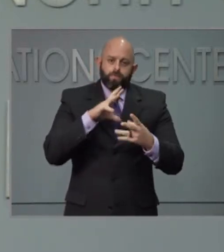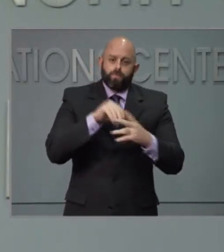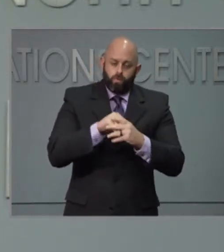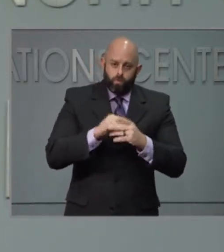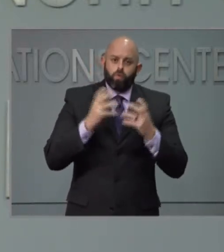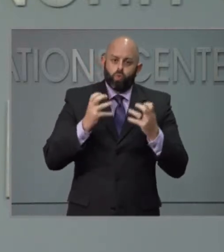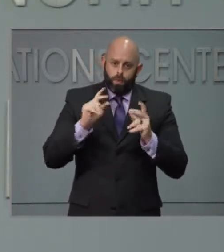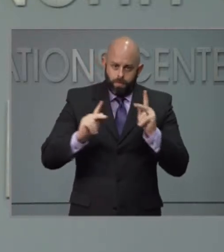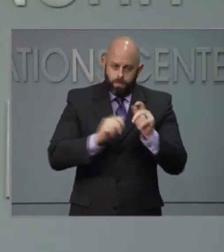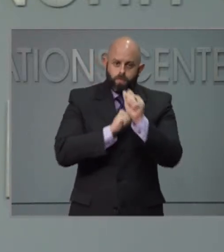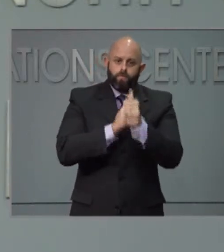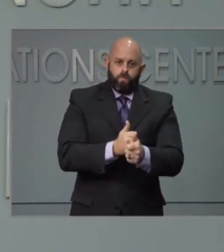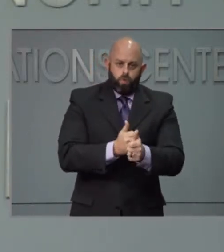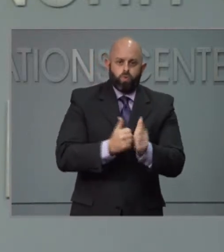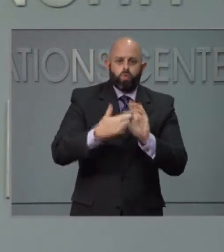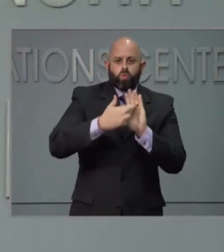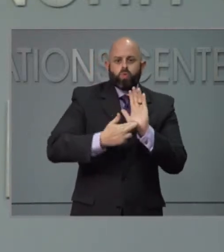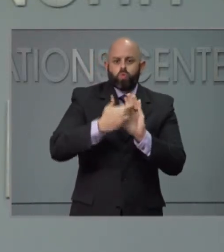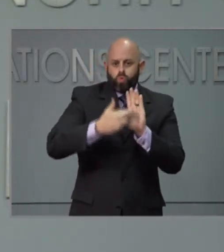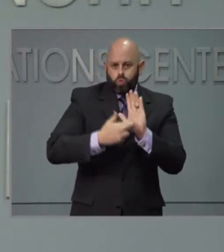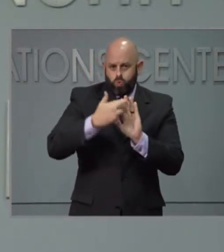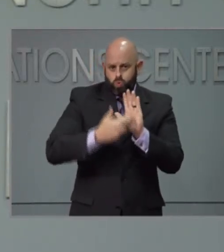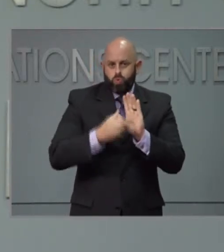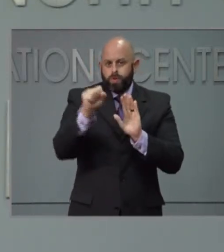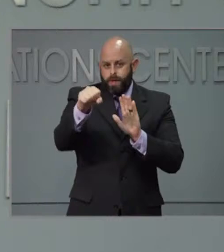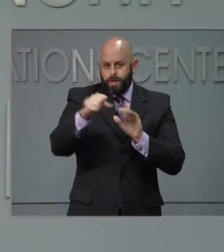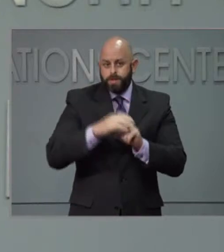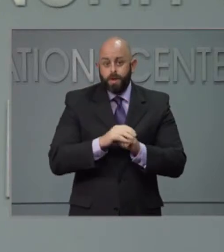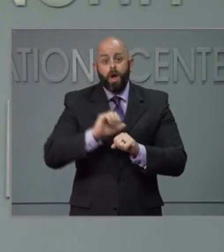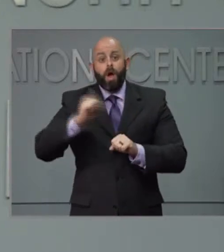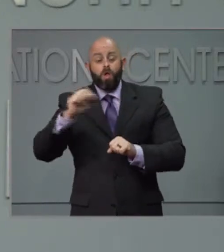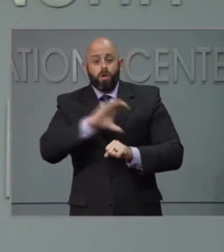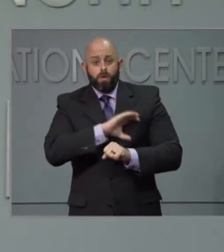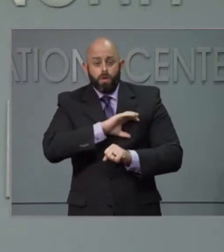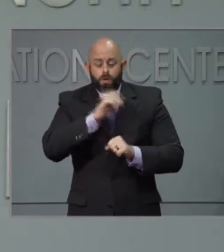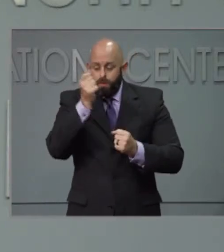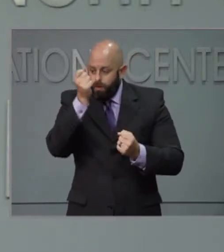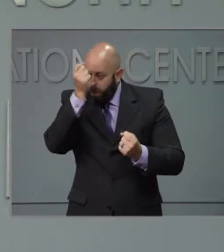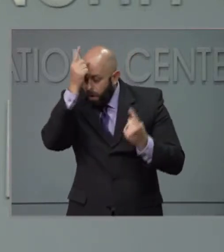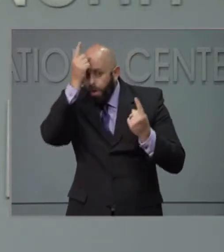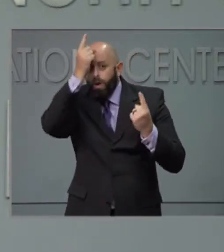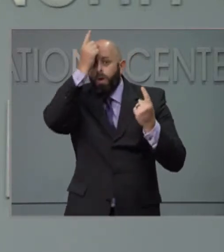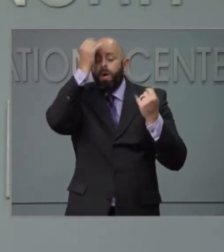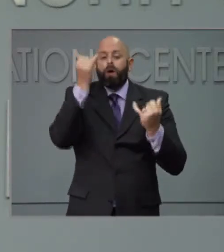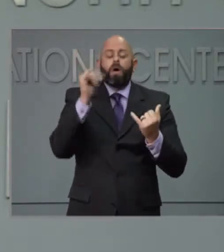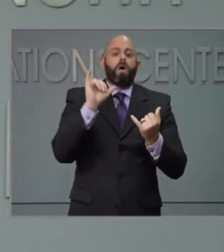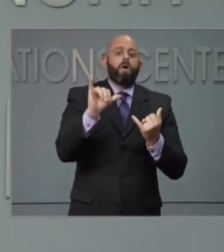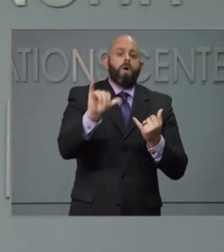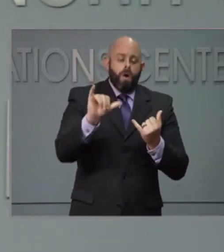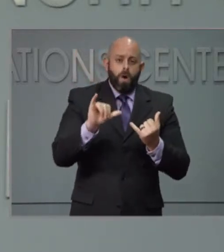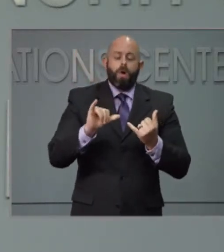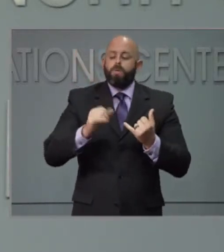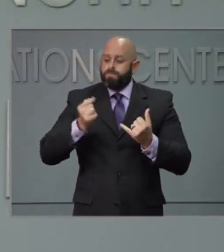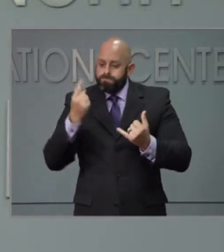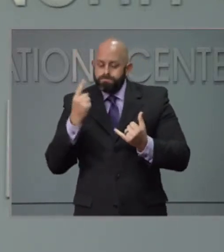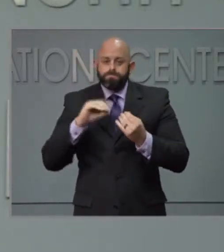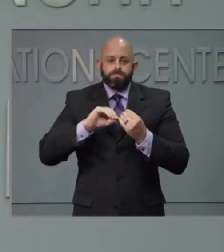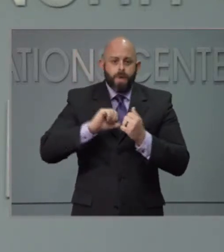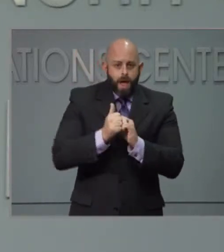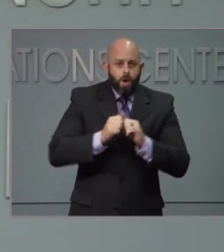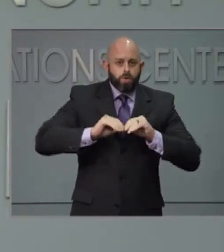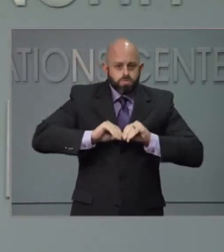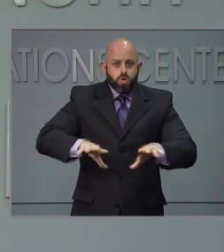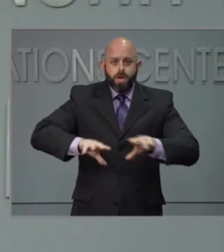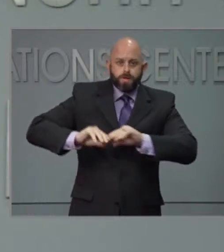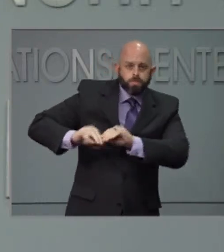others are getting more engaged, understanding how virus spread is happening in their